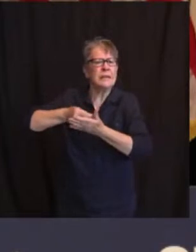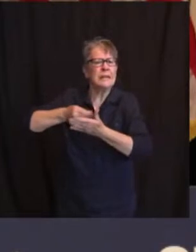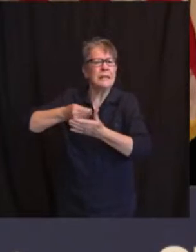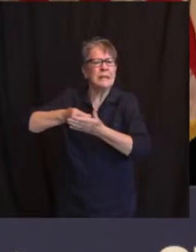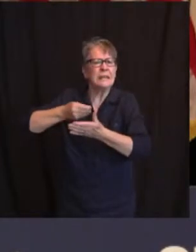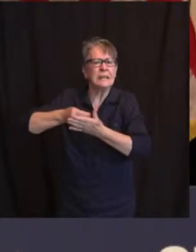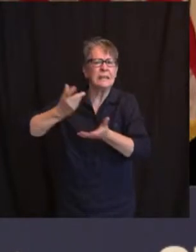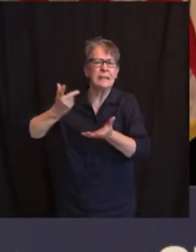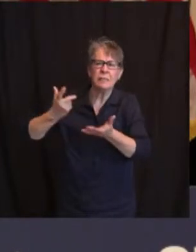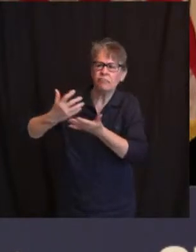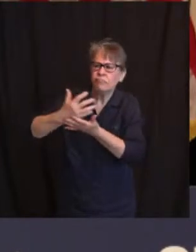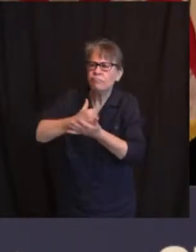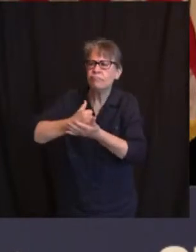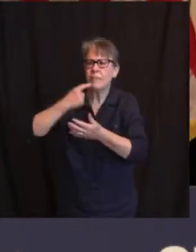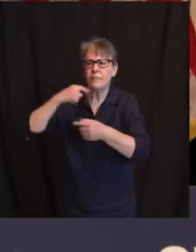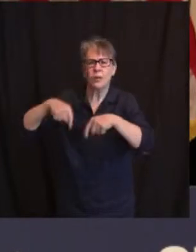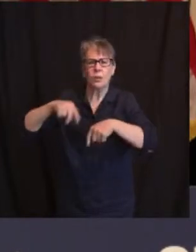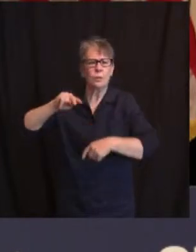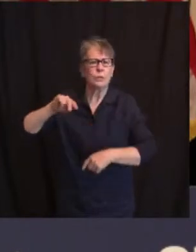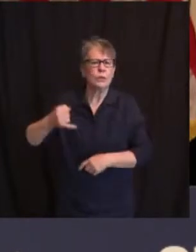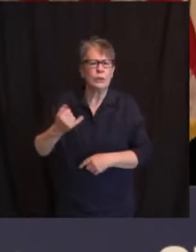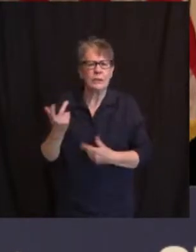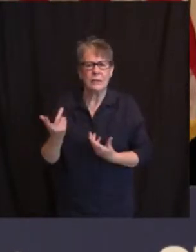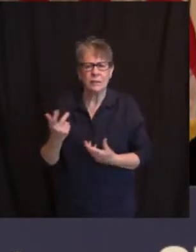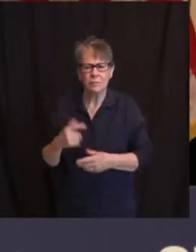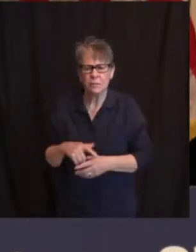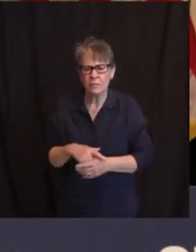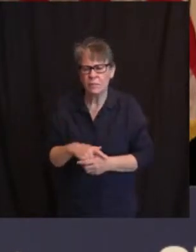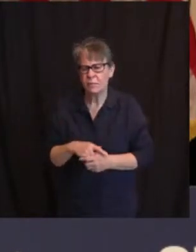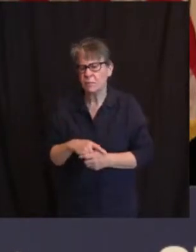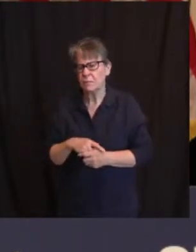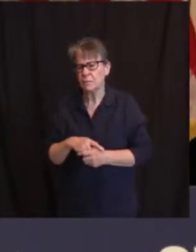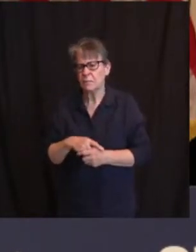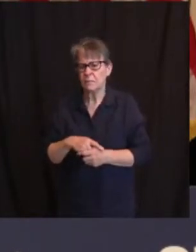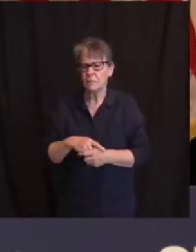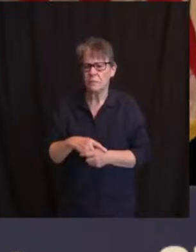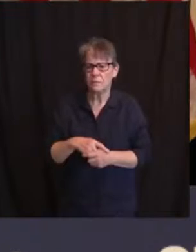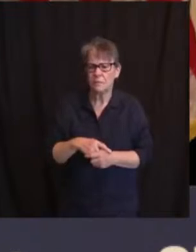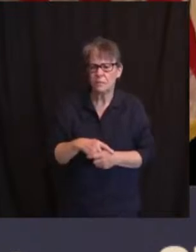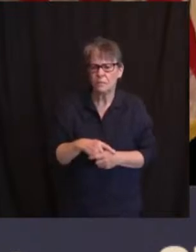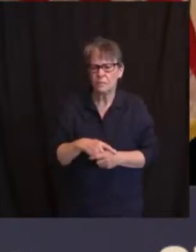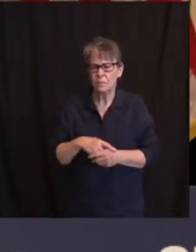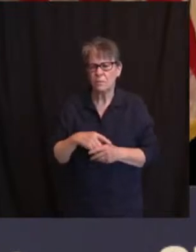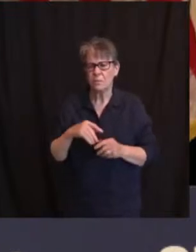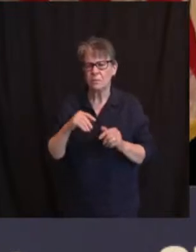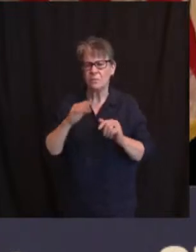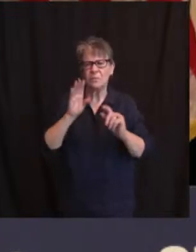for you. Although I don't know, Matt, will we have budgeted, I don't know that we would have budgeted